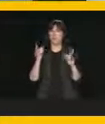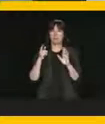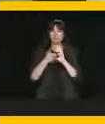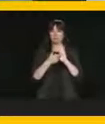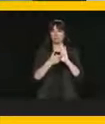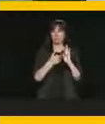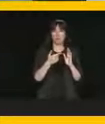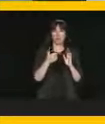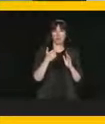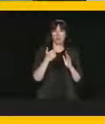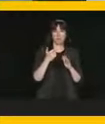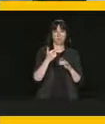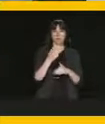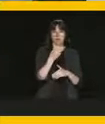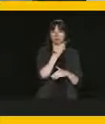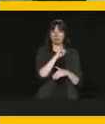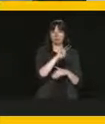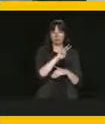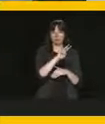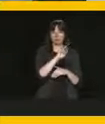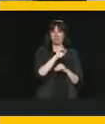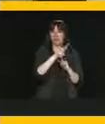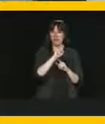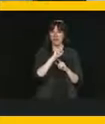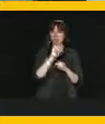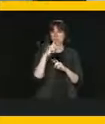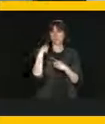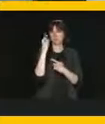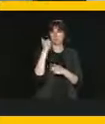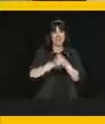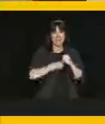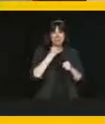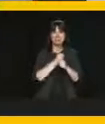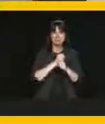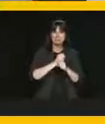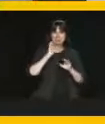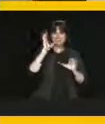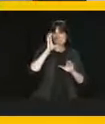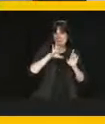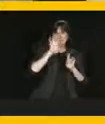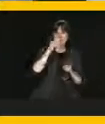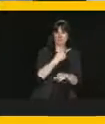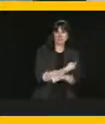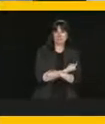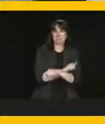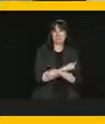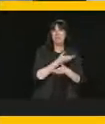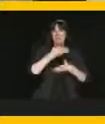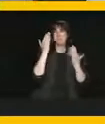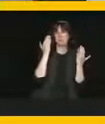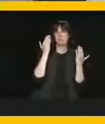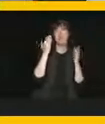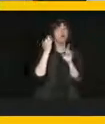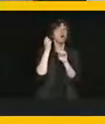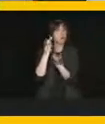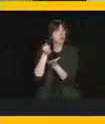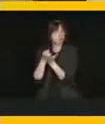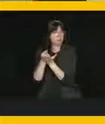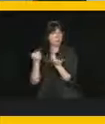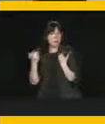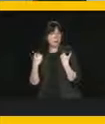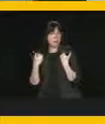years, there's been aggressive research on a vaccine on HIV, and there isn't one yet. But